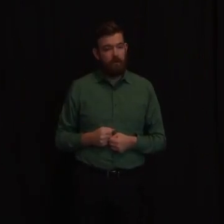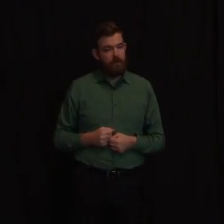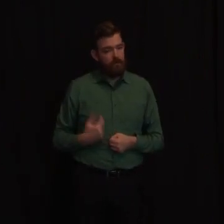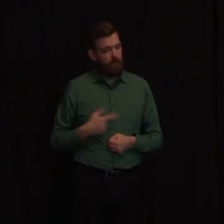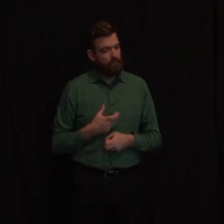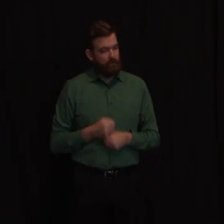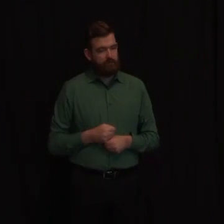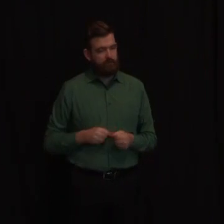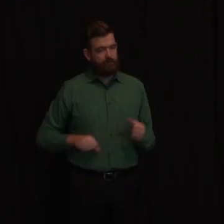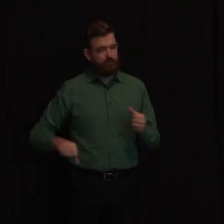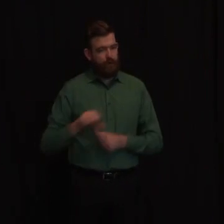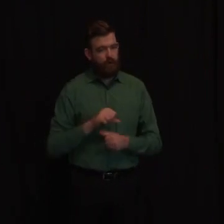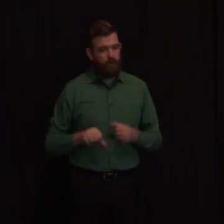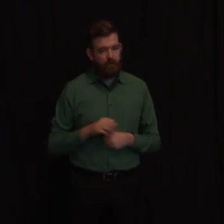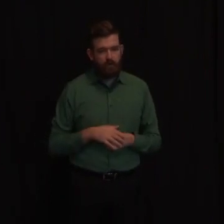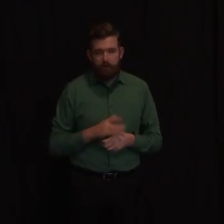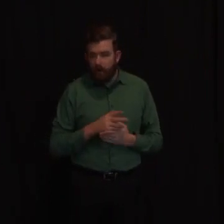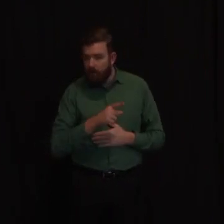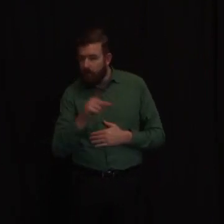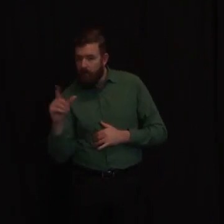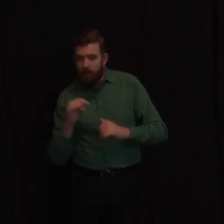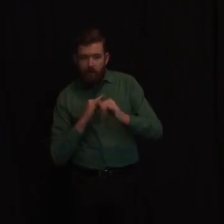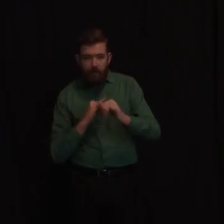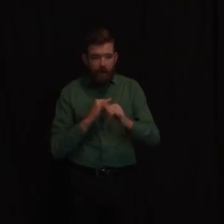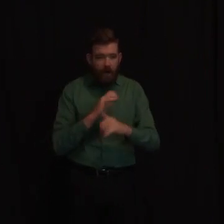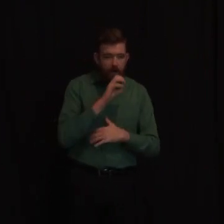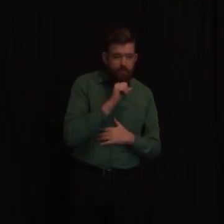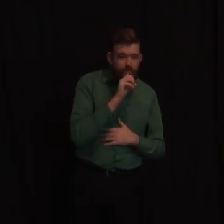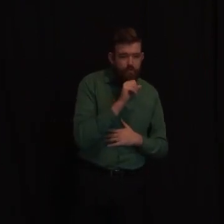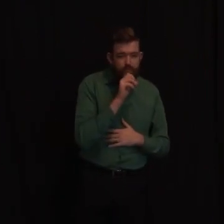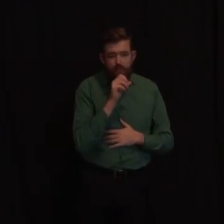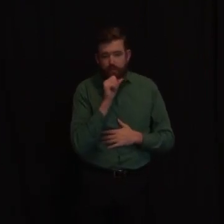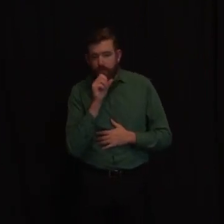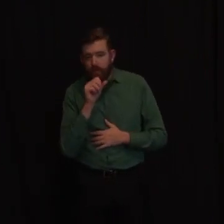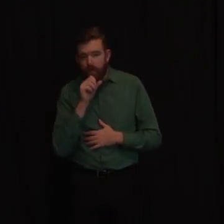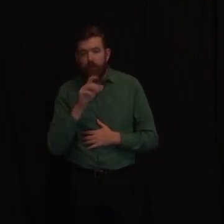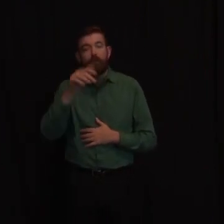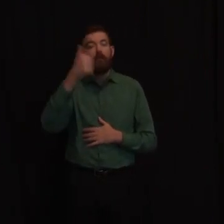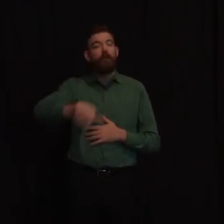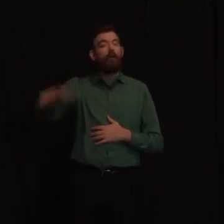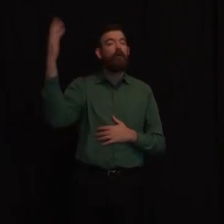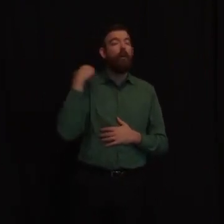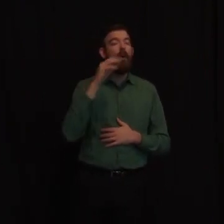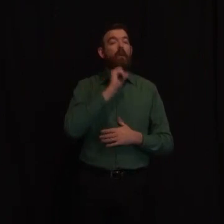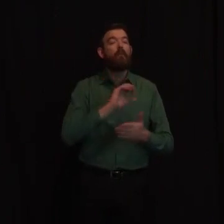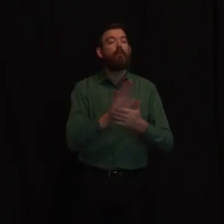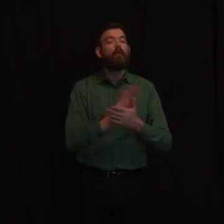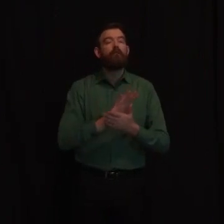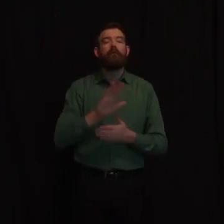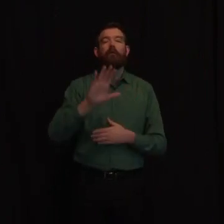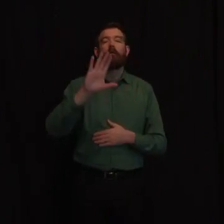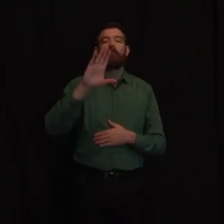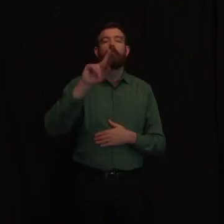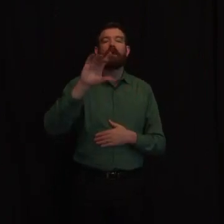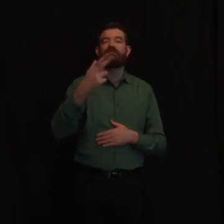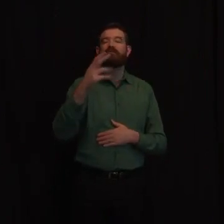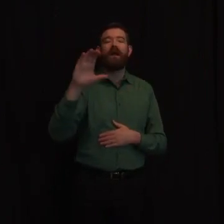Pat. There's a scene in Butch Cassidy, the Sundance Kid. They're looking down, 300 feet, water